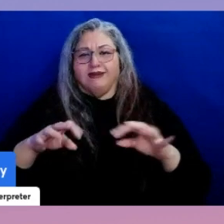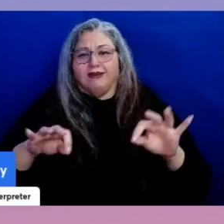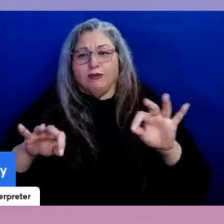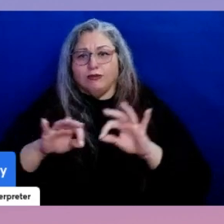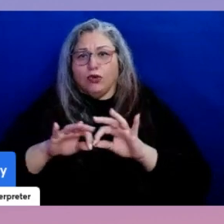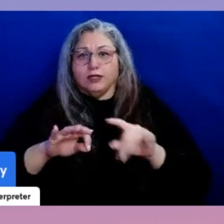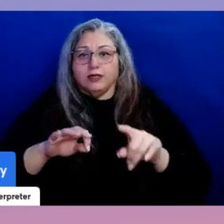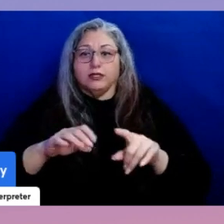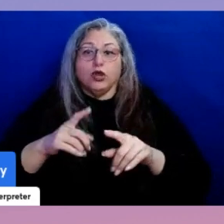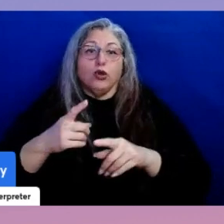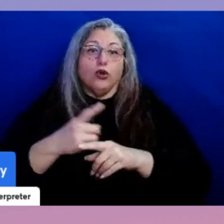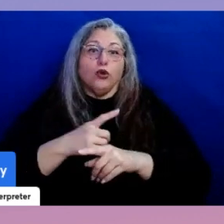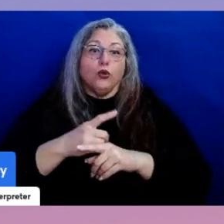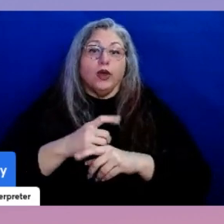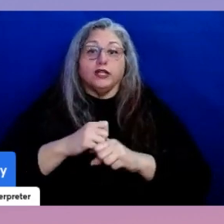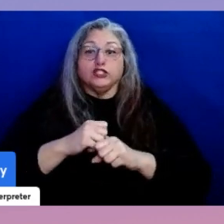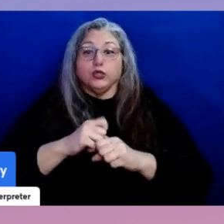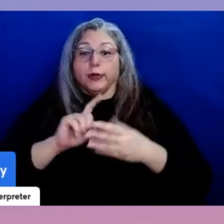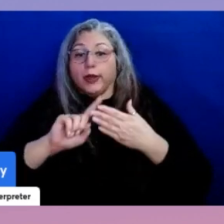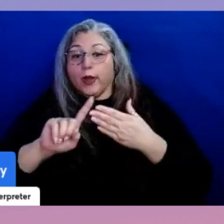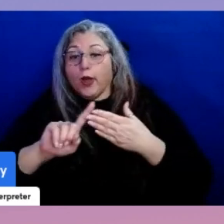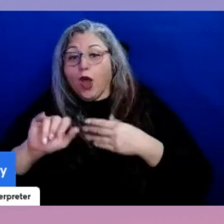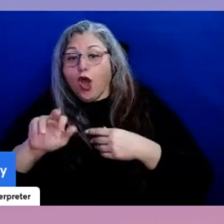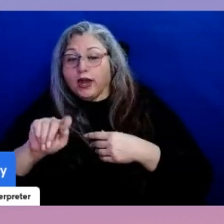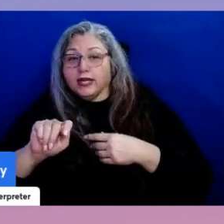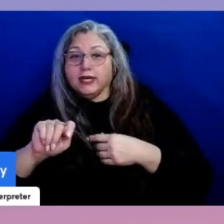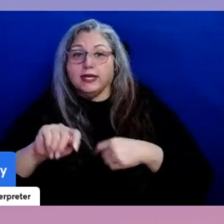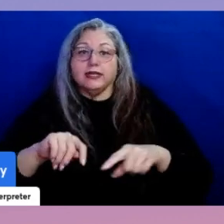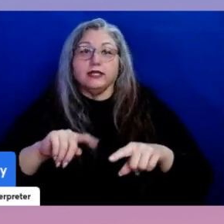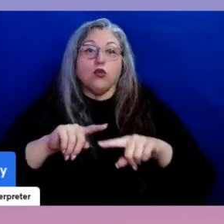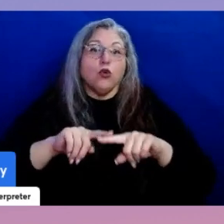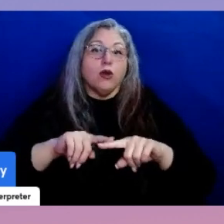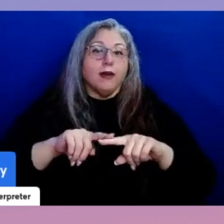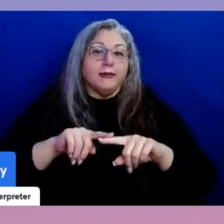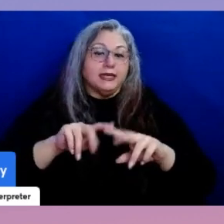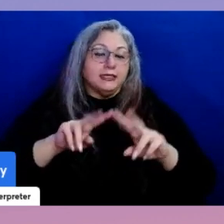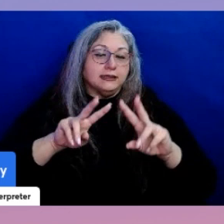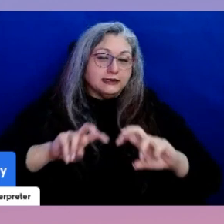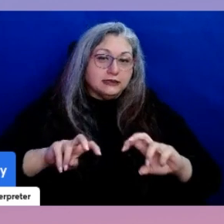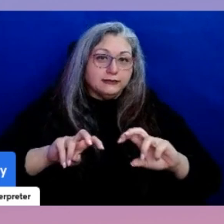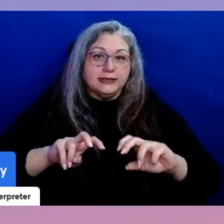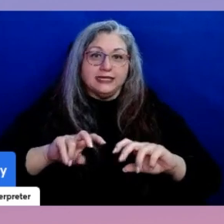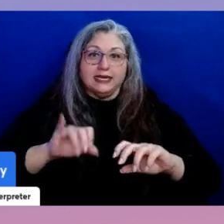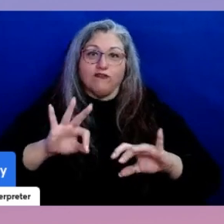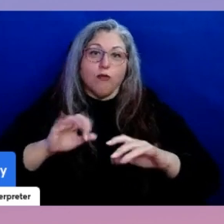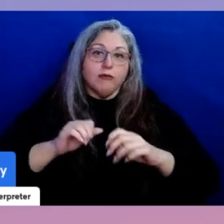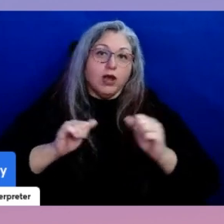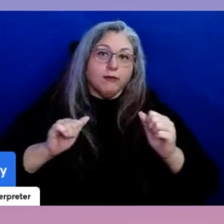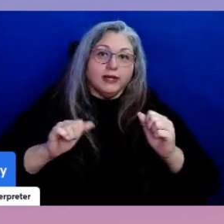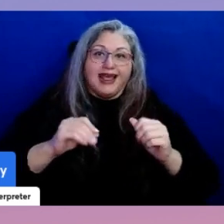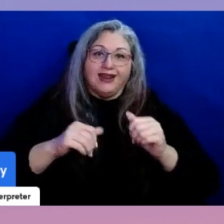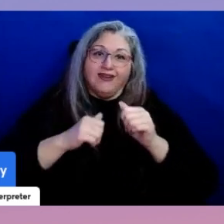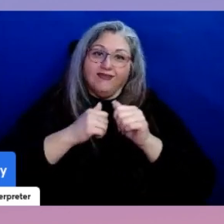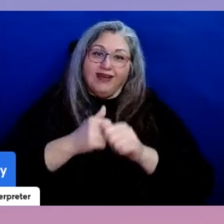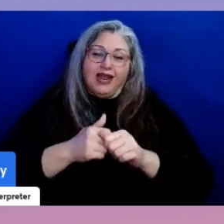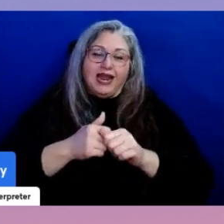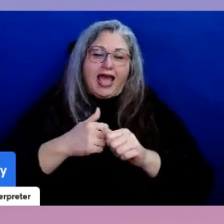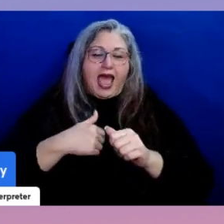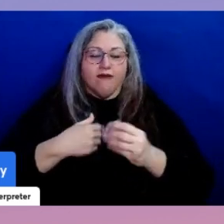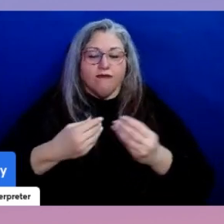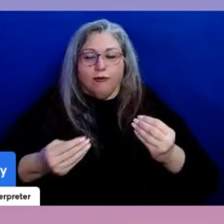audits, vulnerability assessments, and compliance with industry regulations add layers of complexity to database